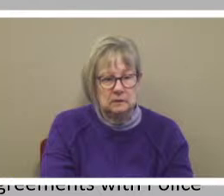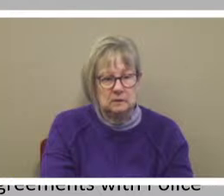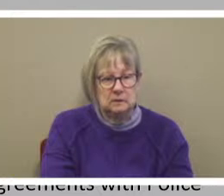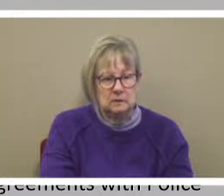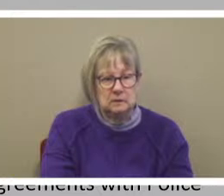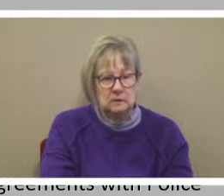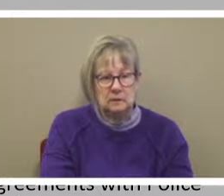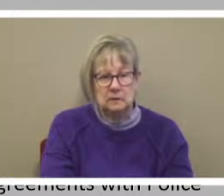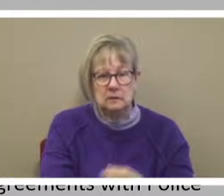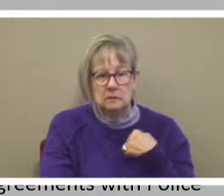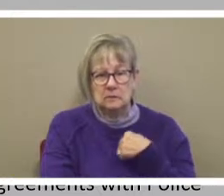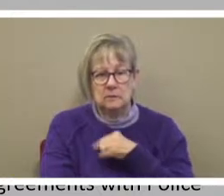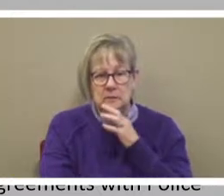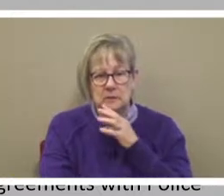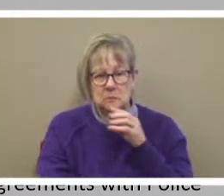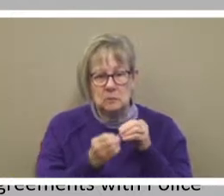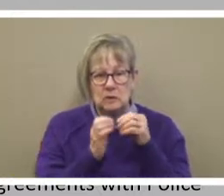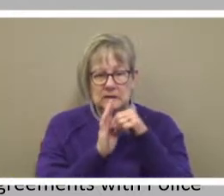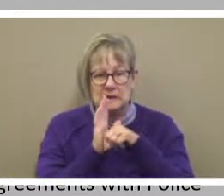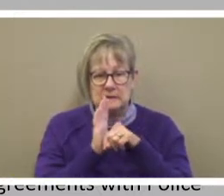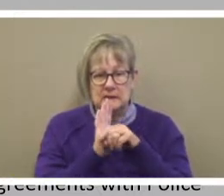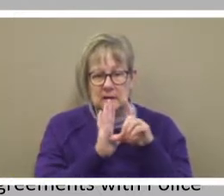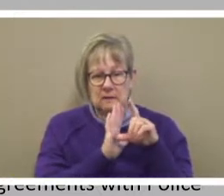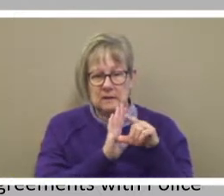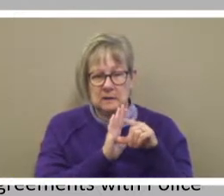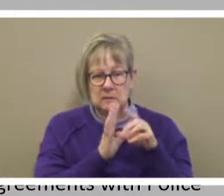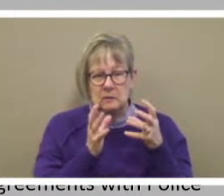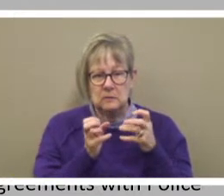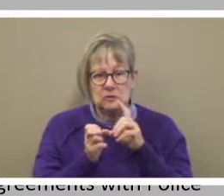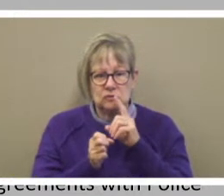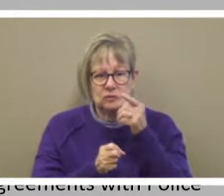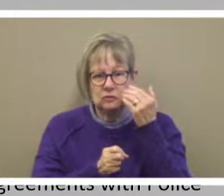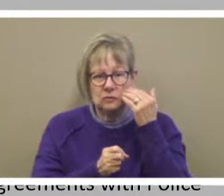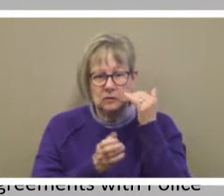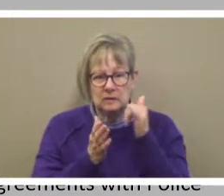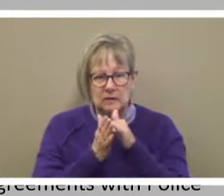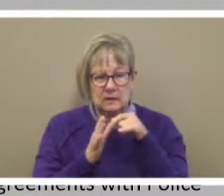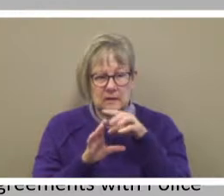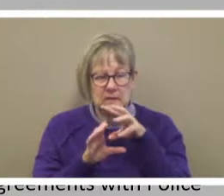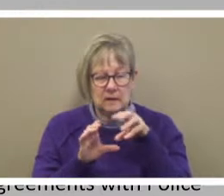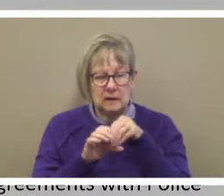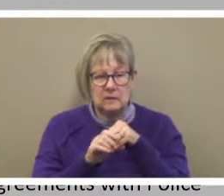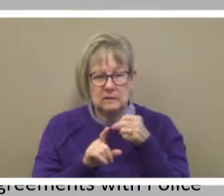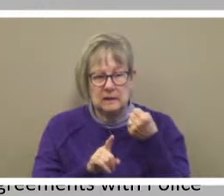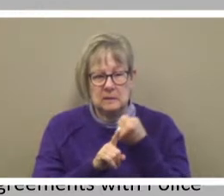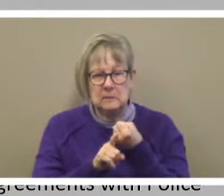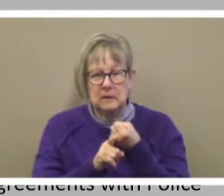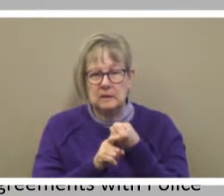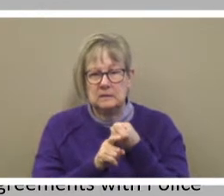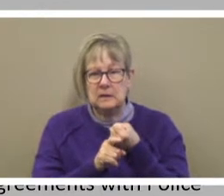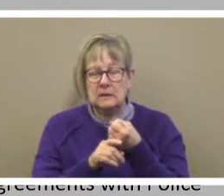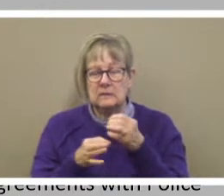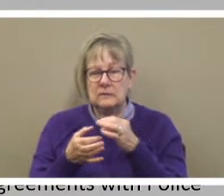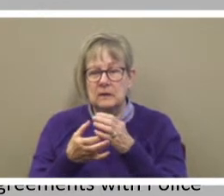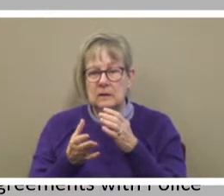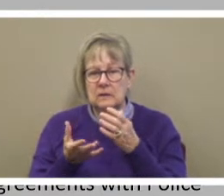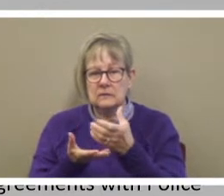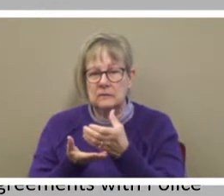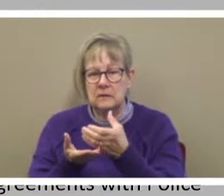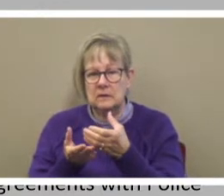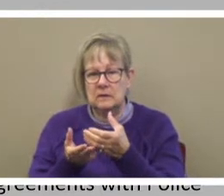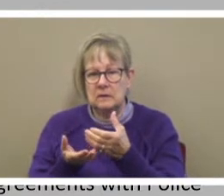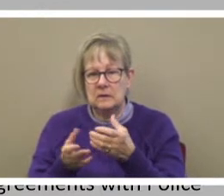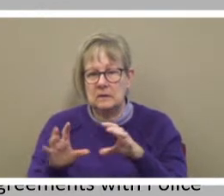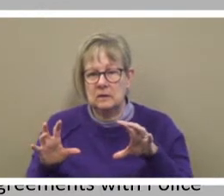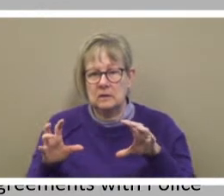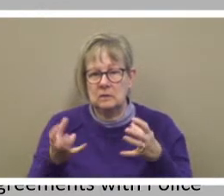We're going to get into more detail in later slides, but I want to make sure that you know that this includes the impact of the collective bargaining agreement that was approved for the El